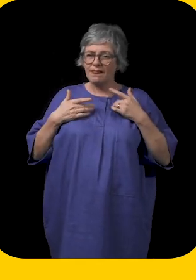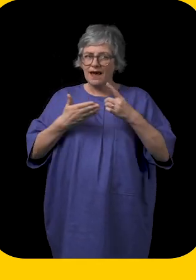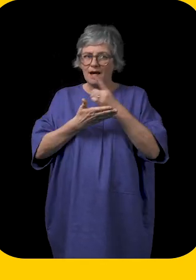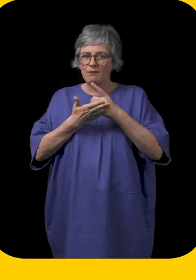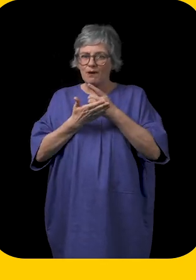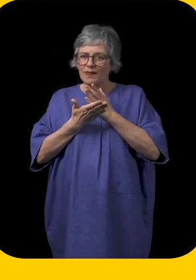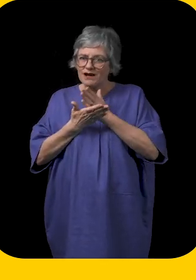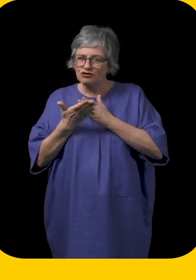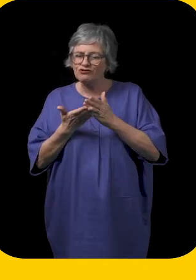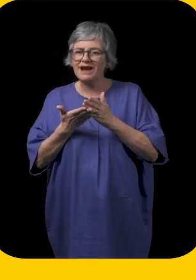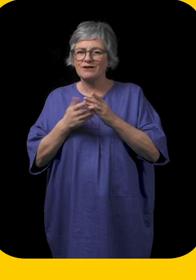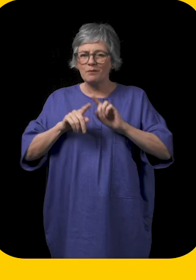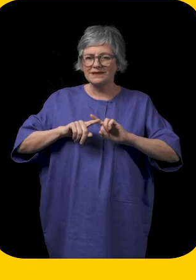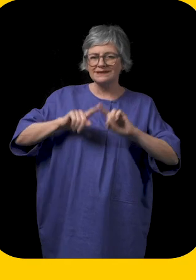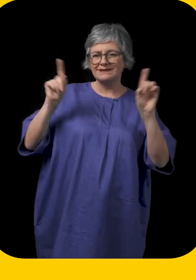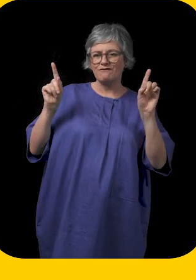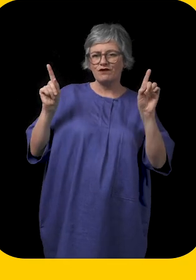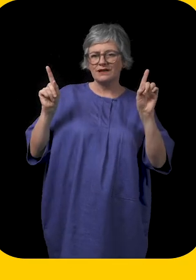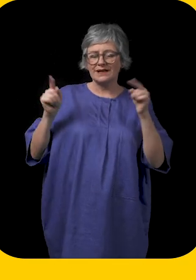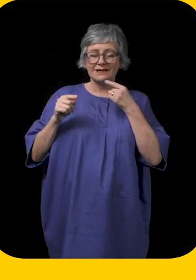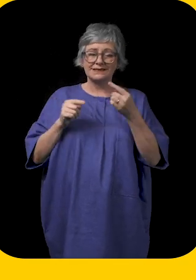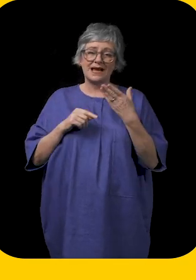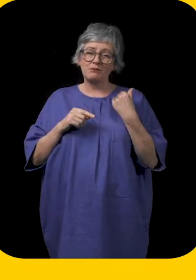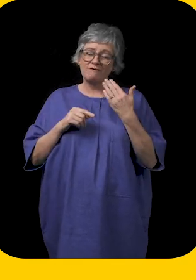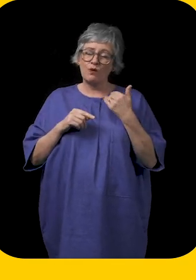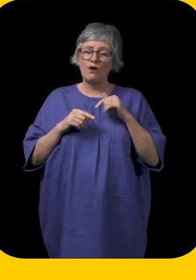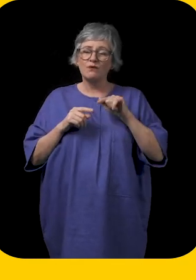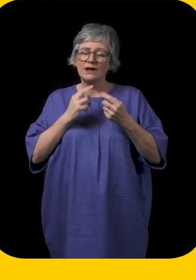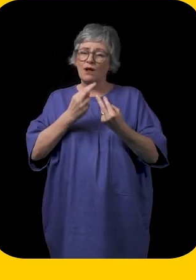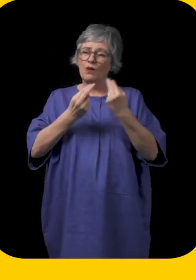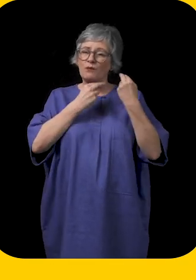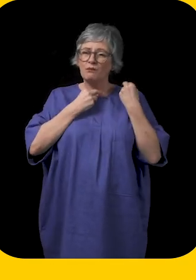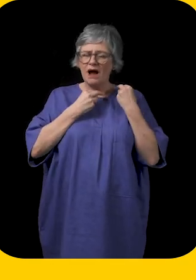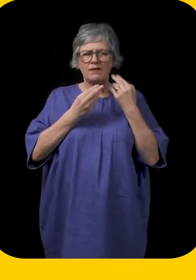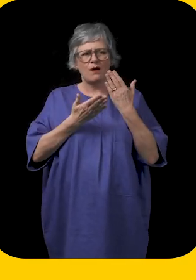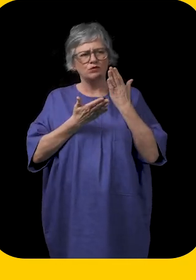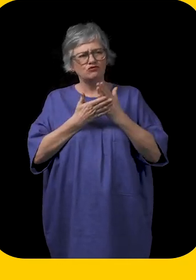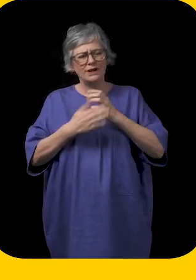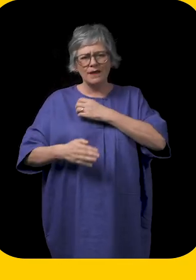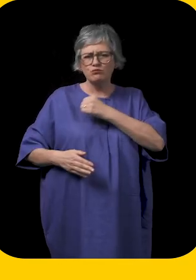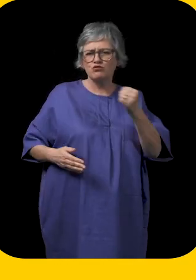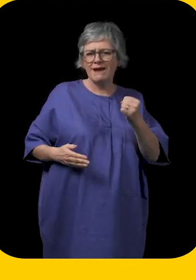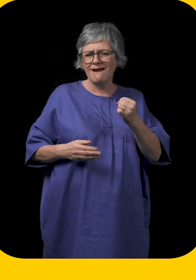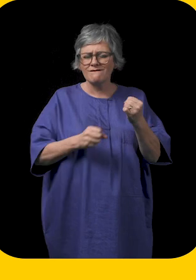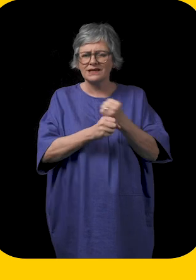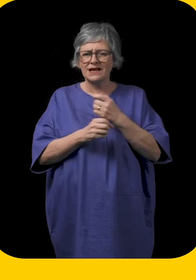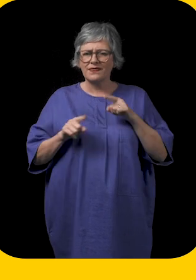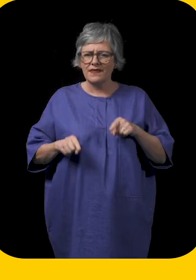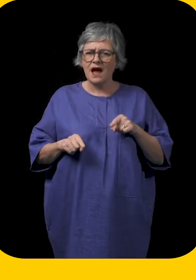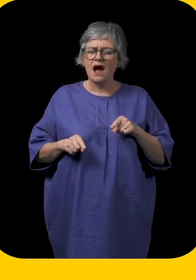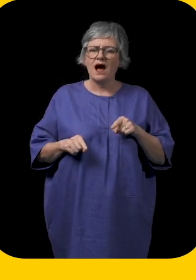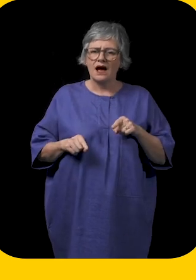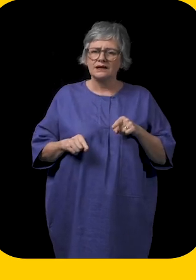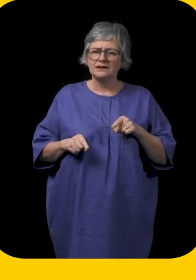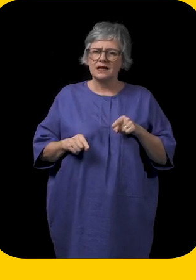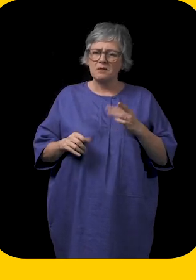where you're at, how you feel about that sharing is going to feel different. So like I said earlier, you know, like I look back and I think, gosh, that was really